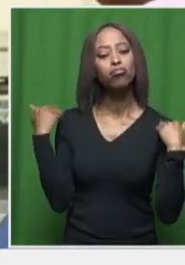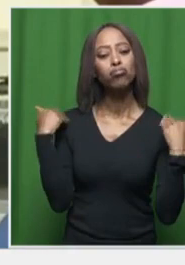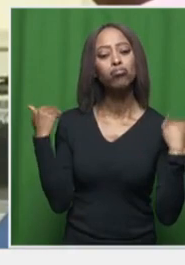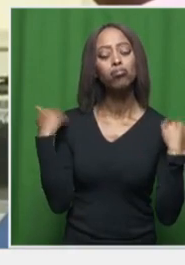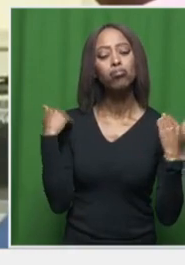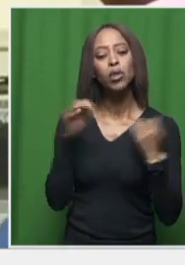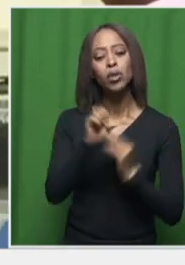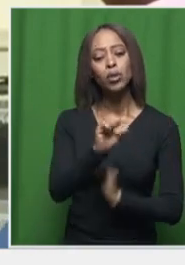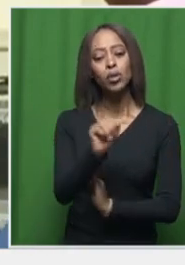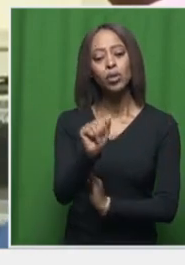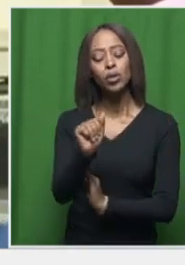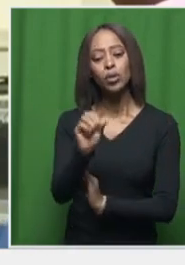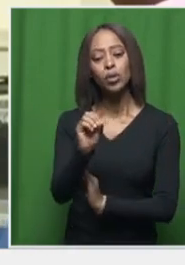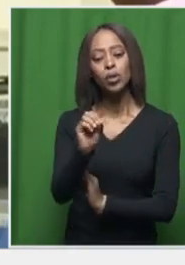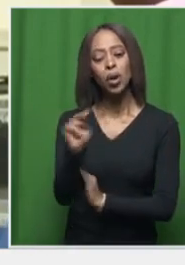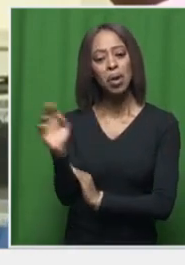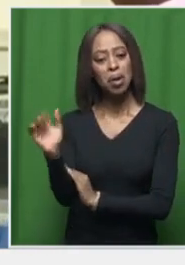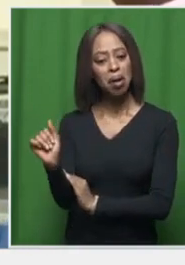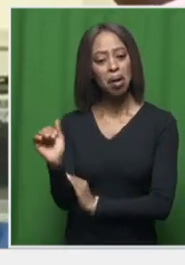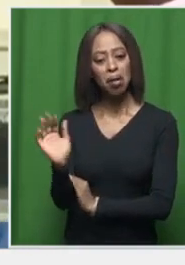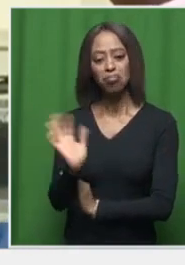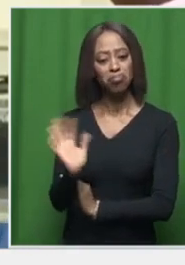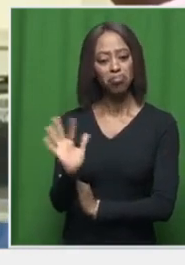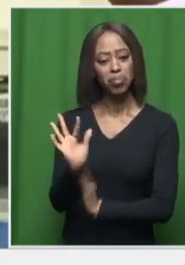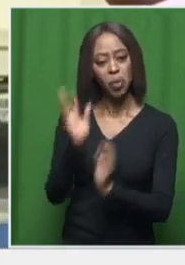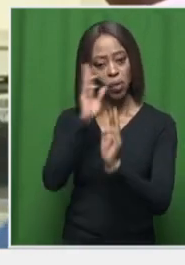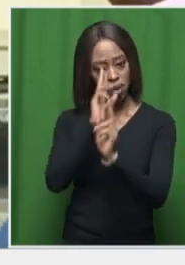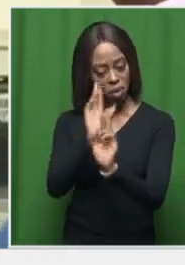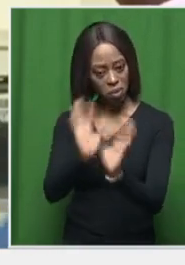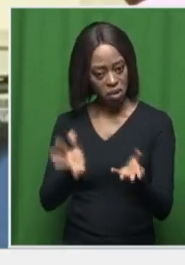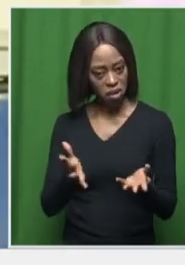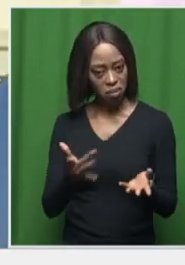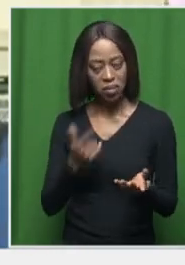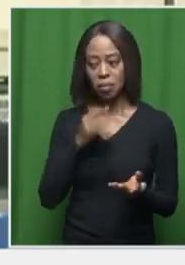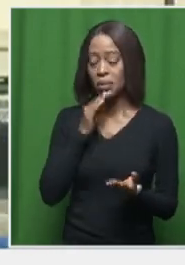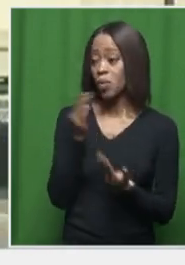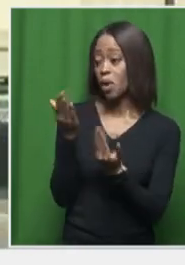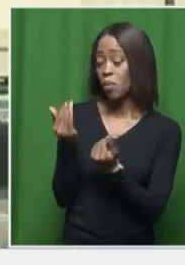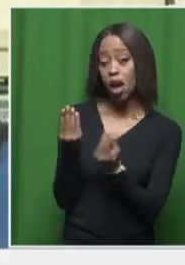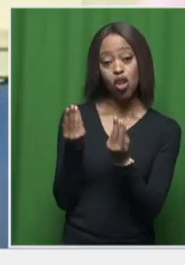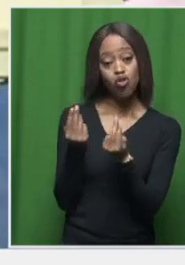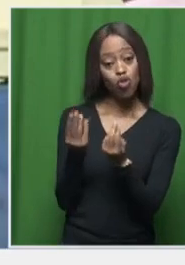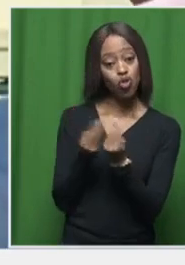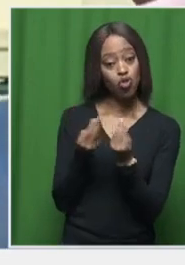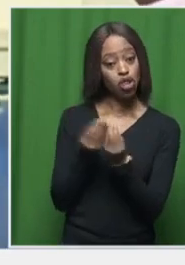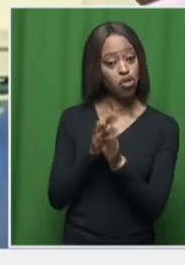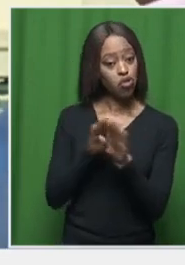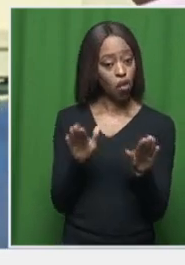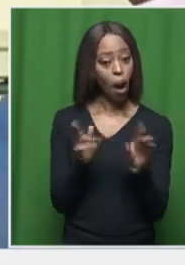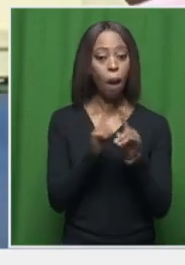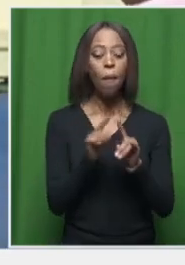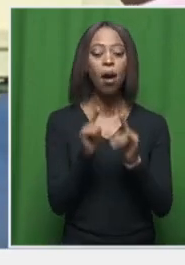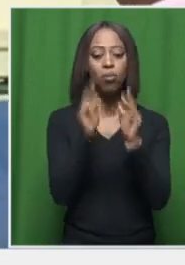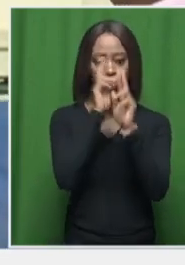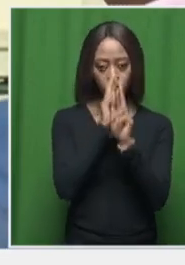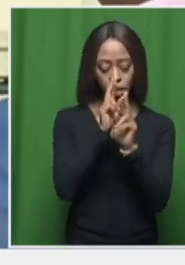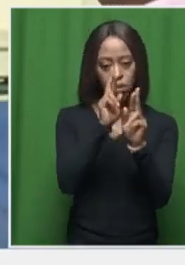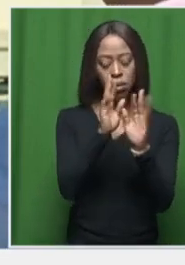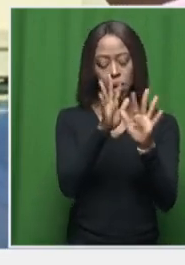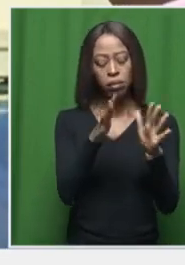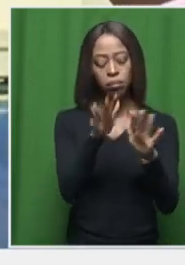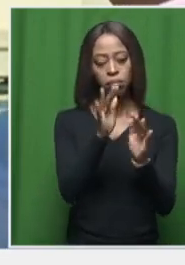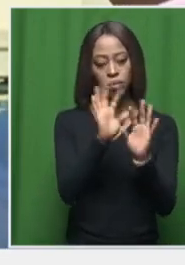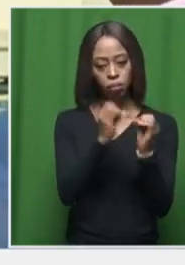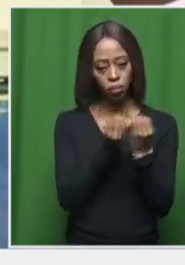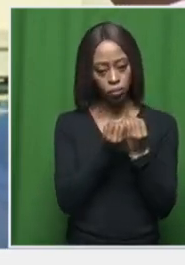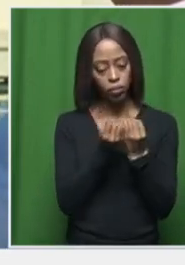session out of respect, not because we are anticipating anything new from the president, but out of respect for the institution. So we will